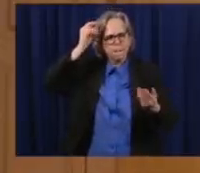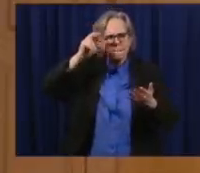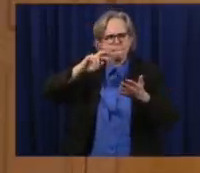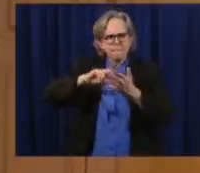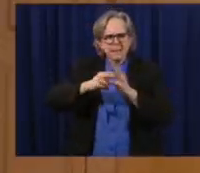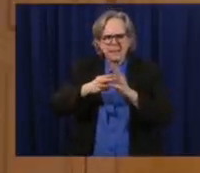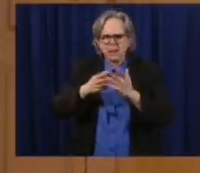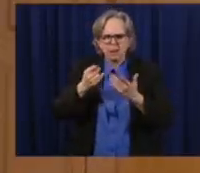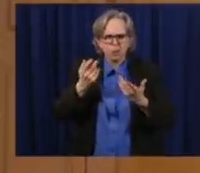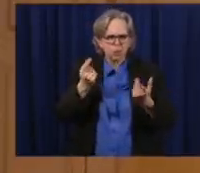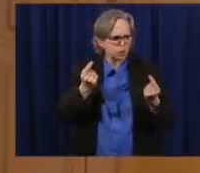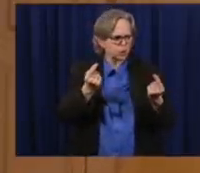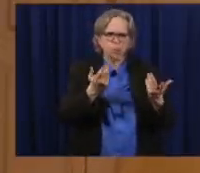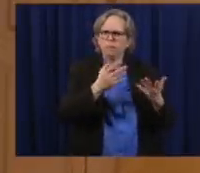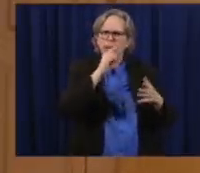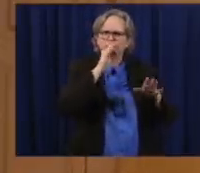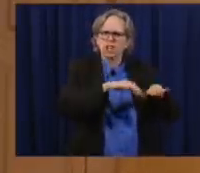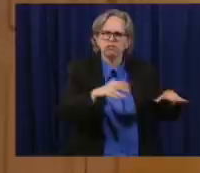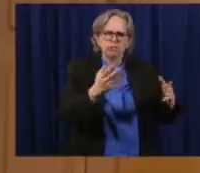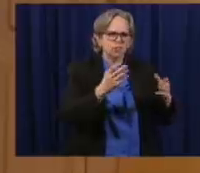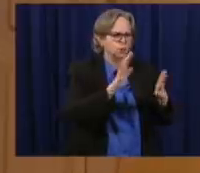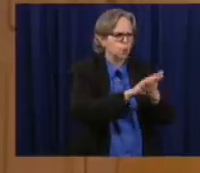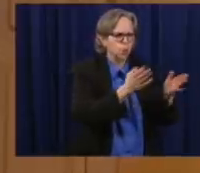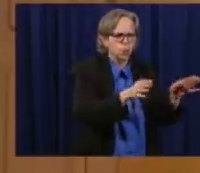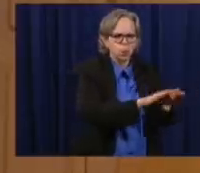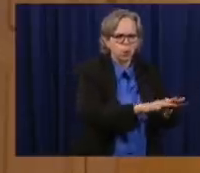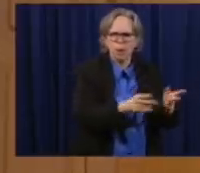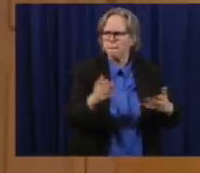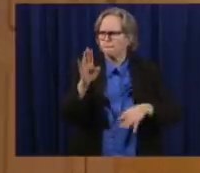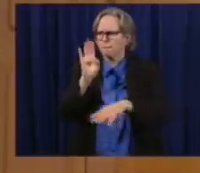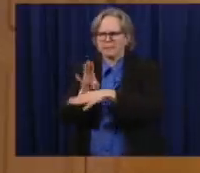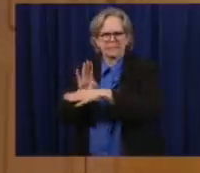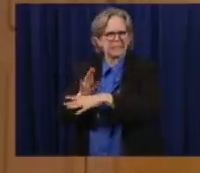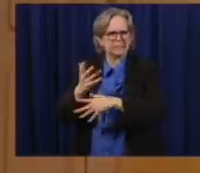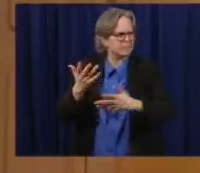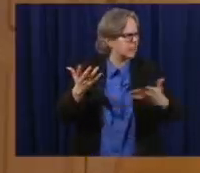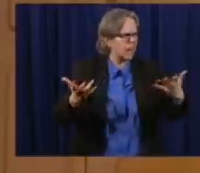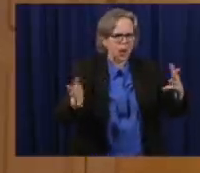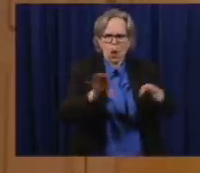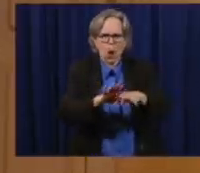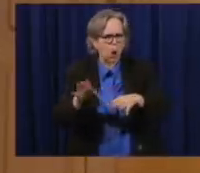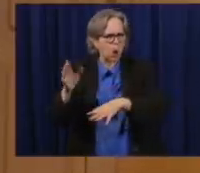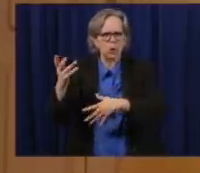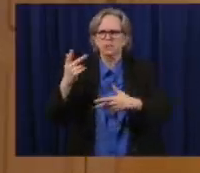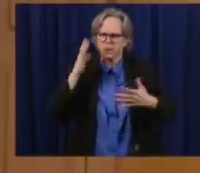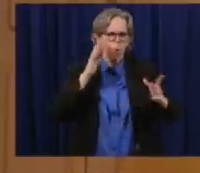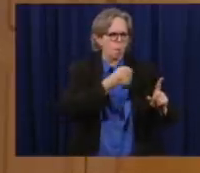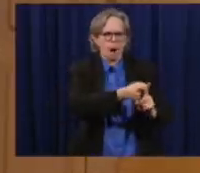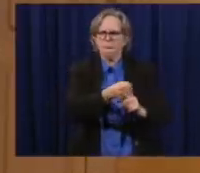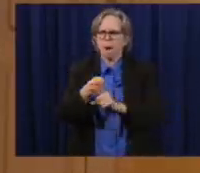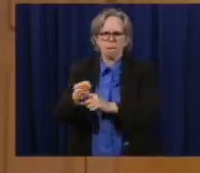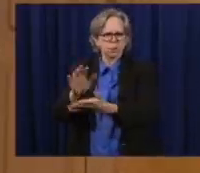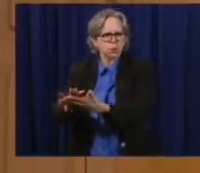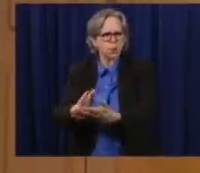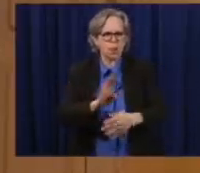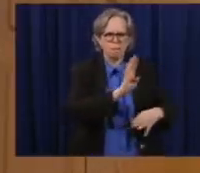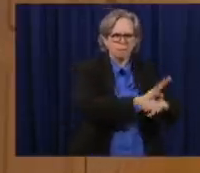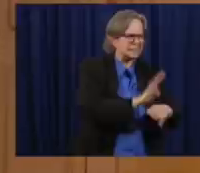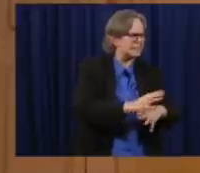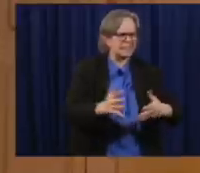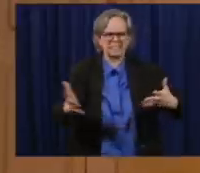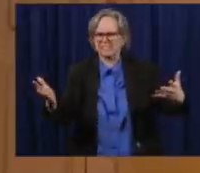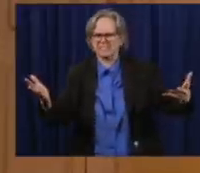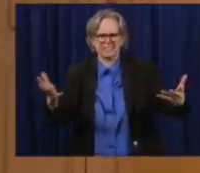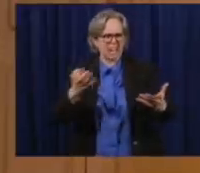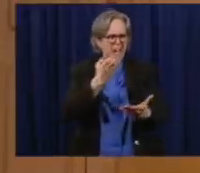having a small business close, and all the health and economic implications of that. These are unprecedented